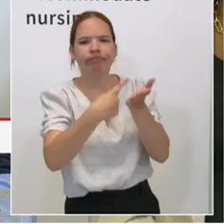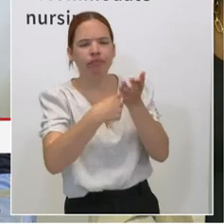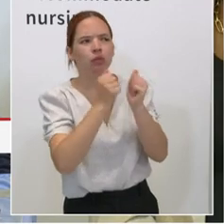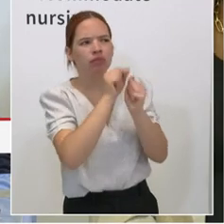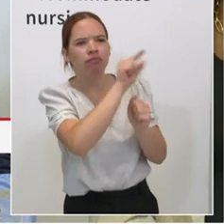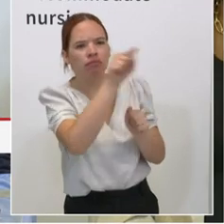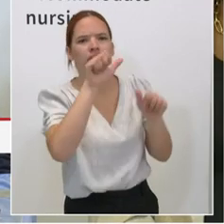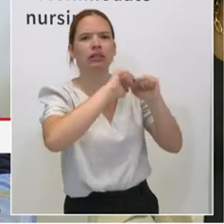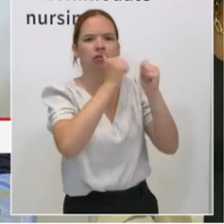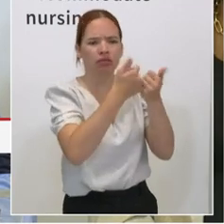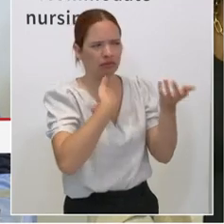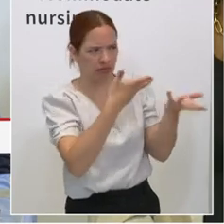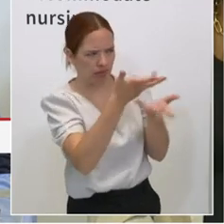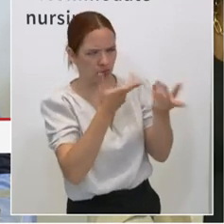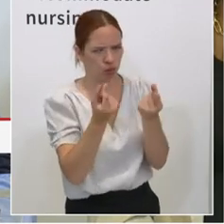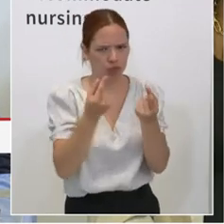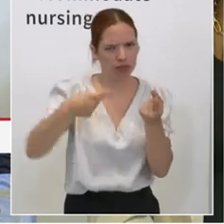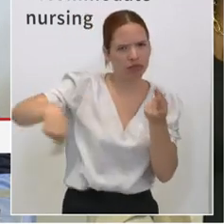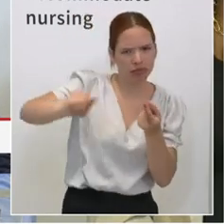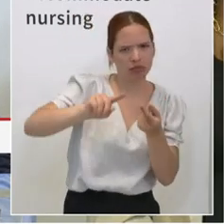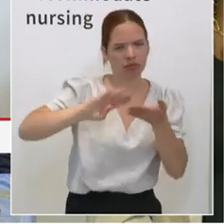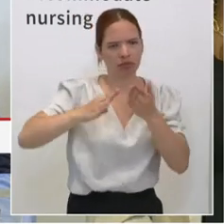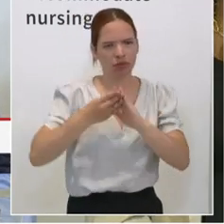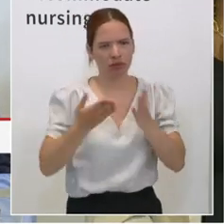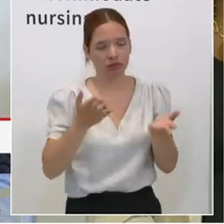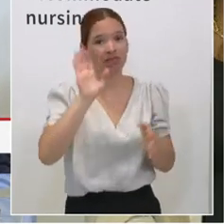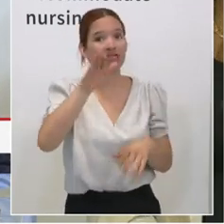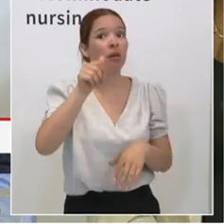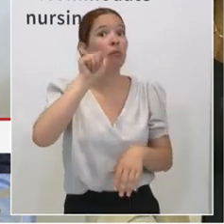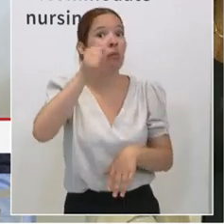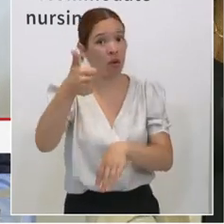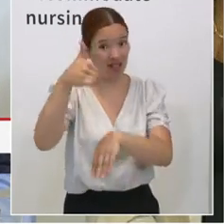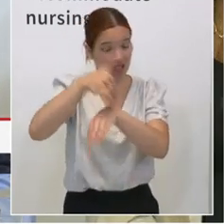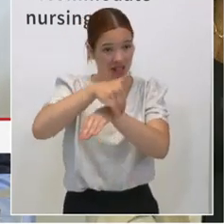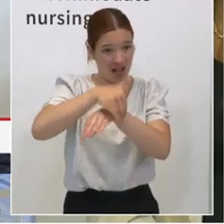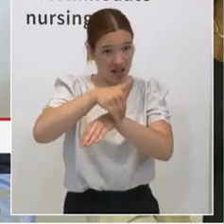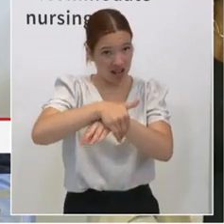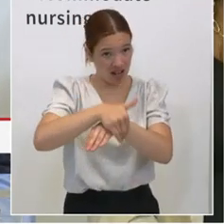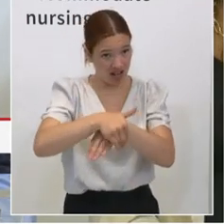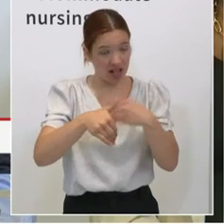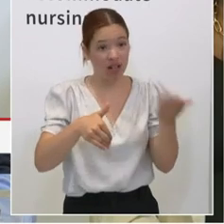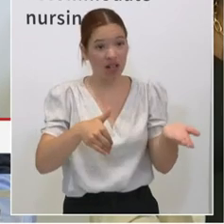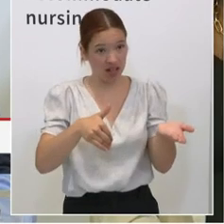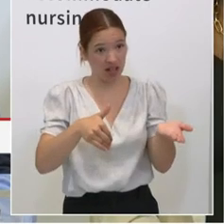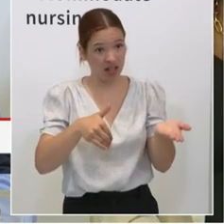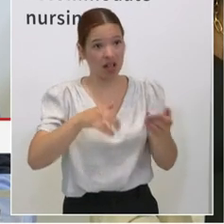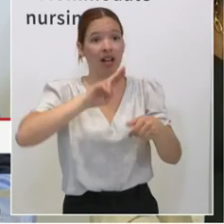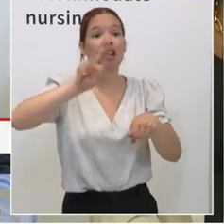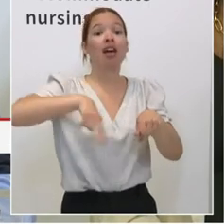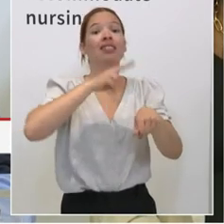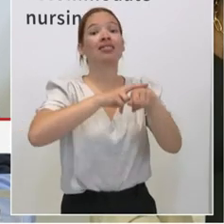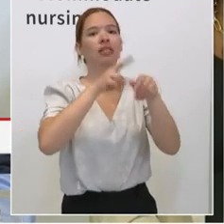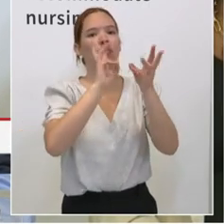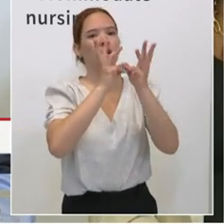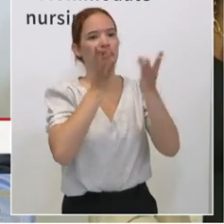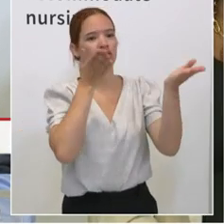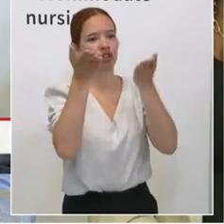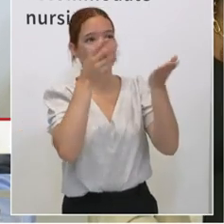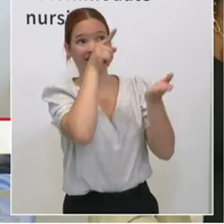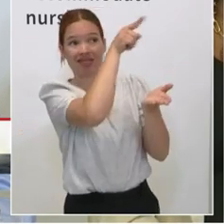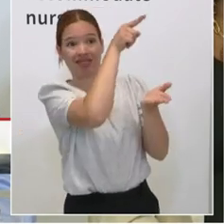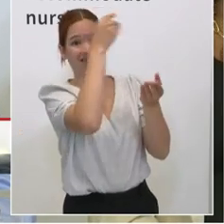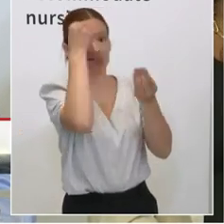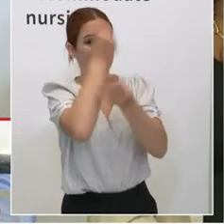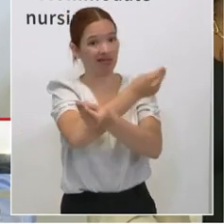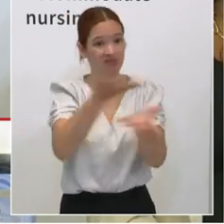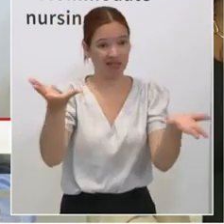Tomorrow night, towards the latter part of the day, the National Weather Service says is that some of the winds that are actually